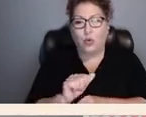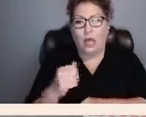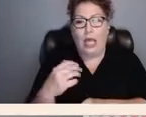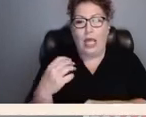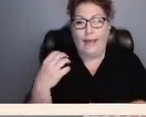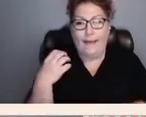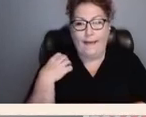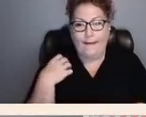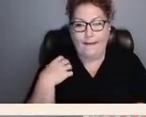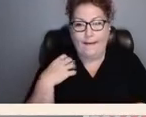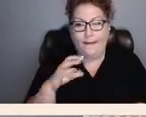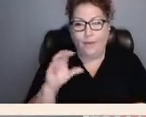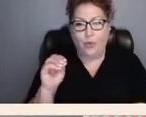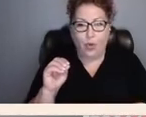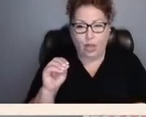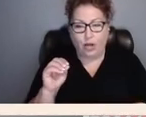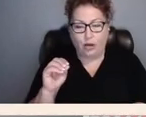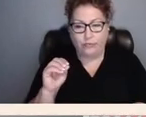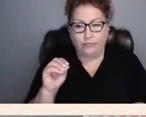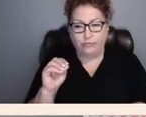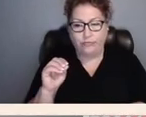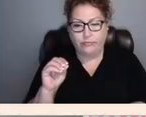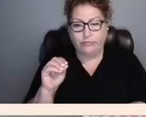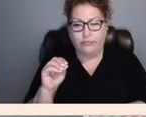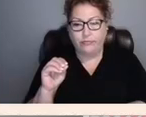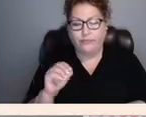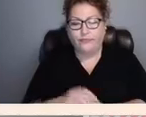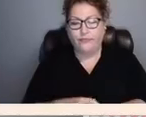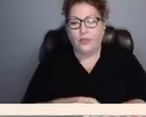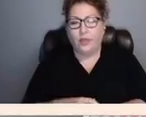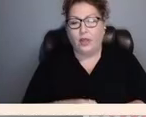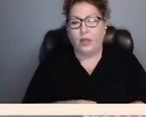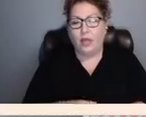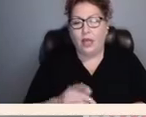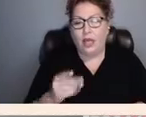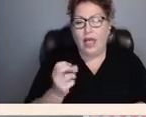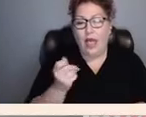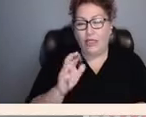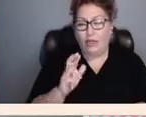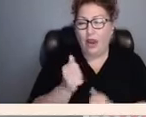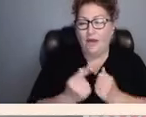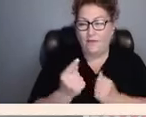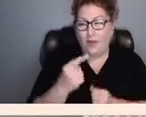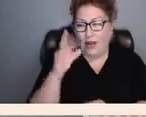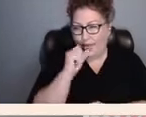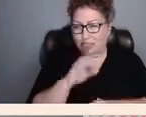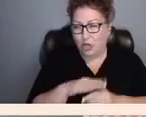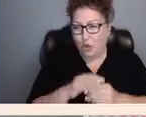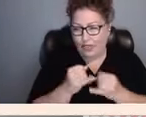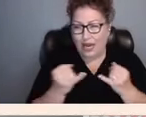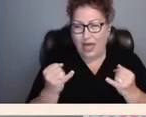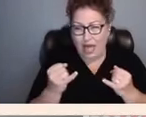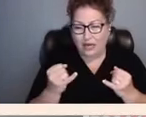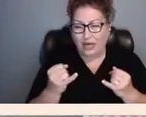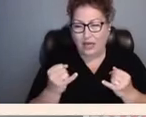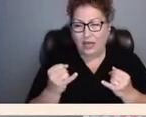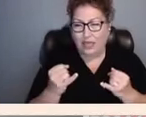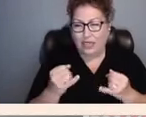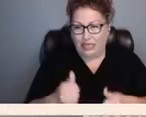brick and mortar is. So Heather, everybody, I'm guessing on the line is a resident of Florida.